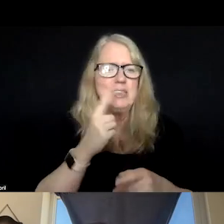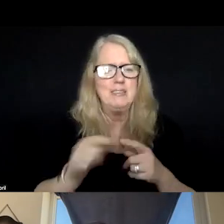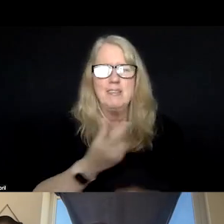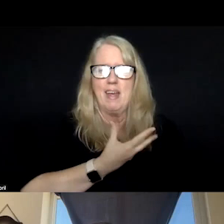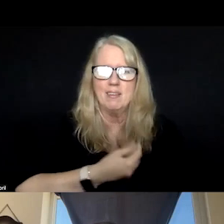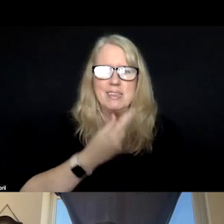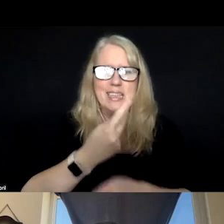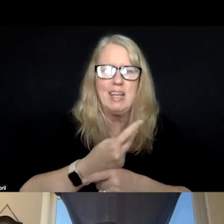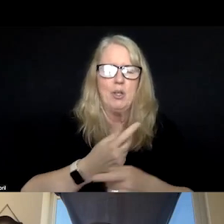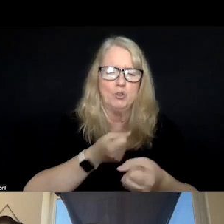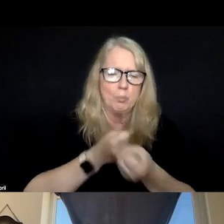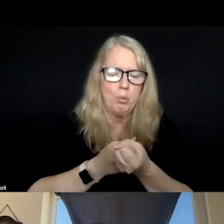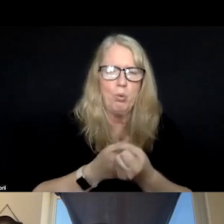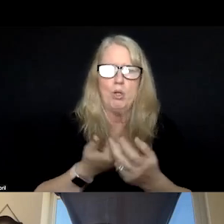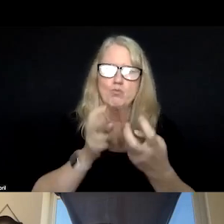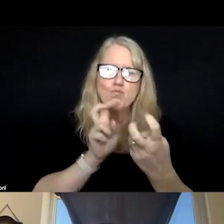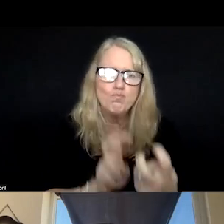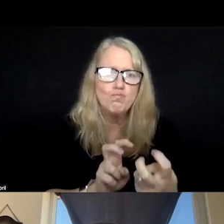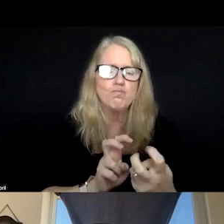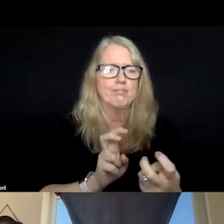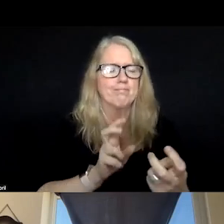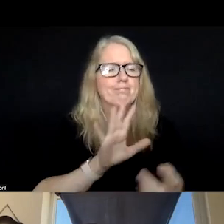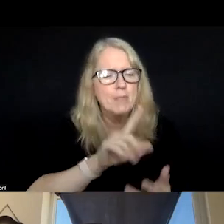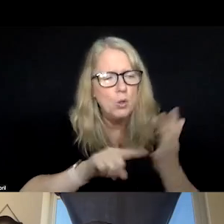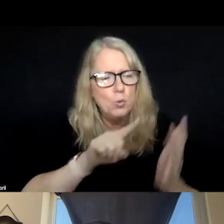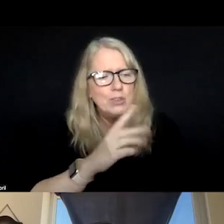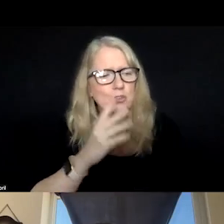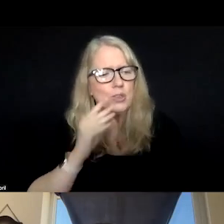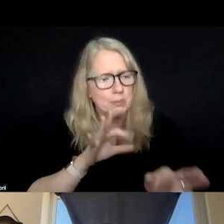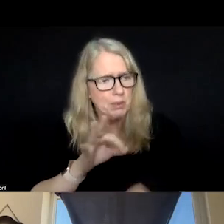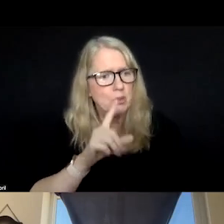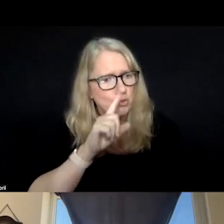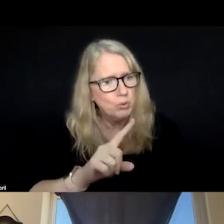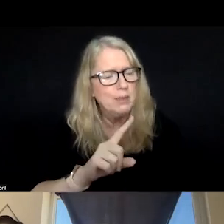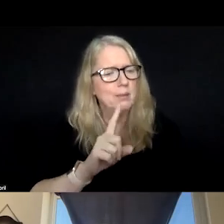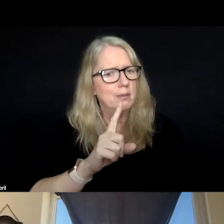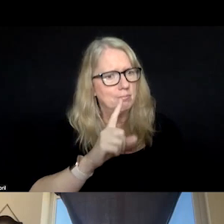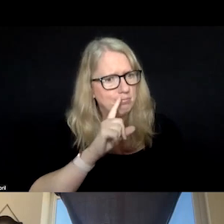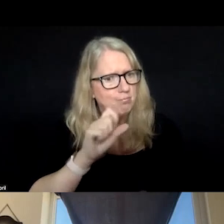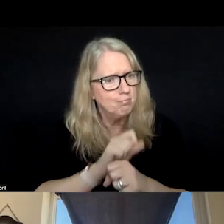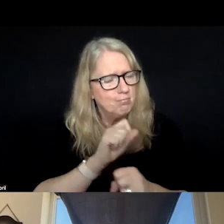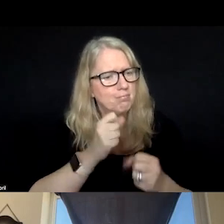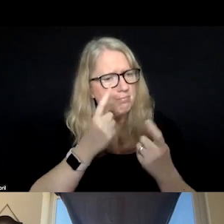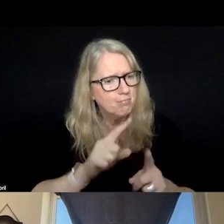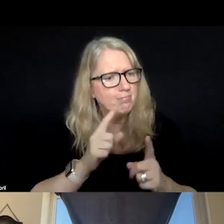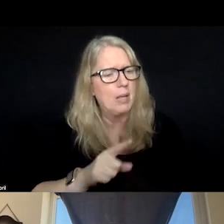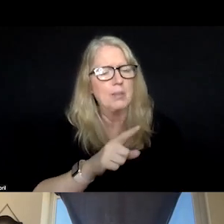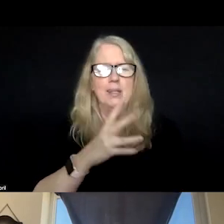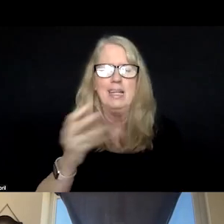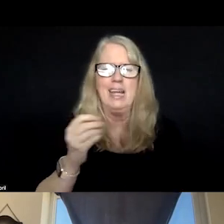with him, somebody to tell him like what you're experiencing is real and valid, and it not to